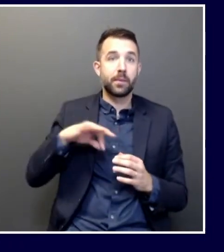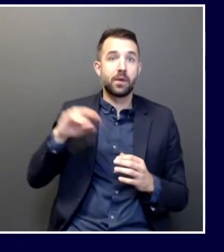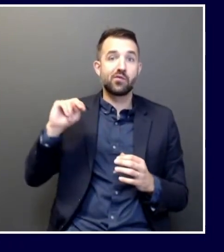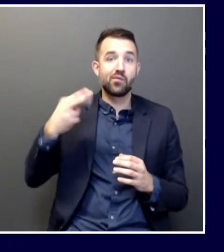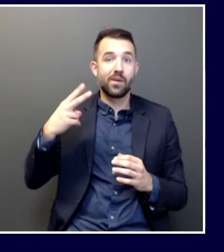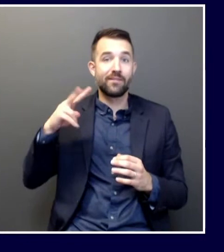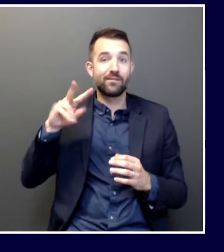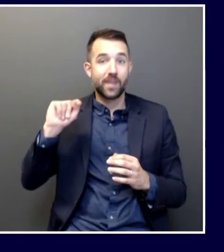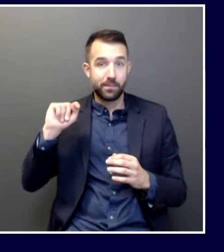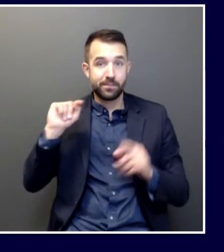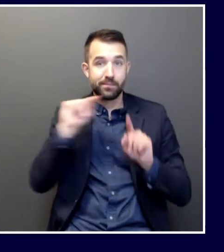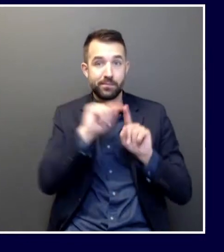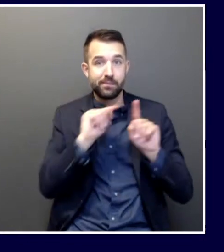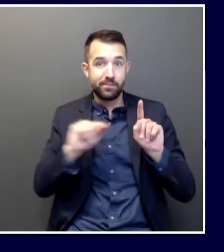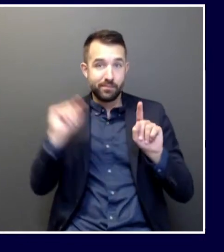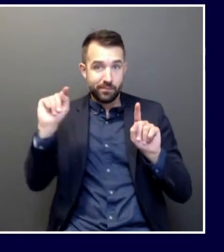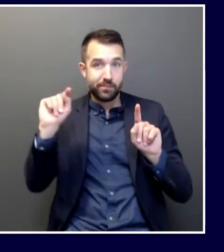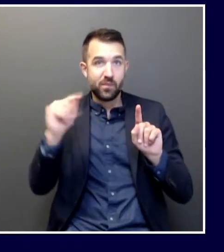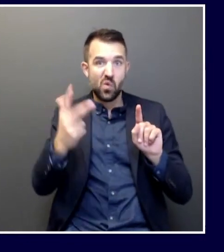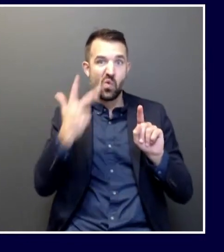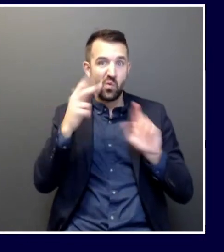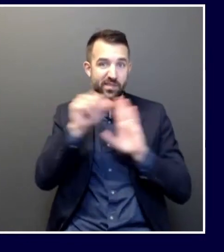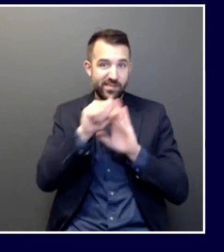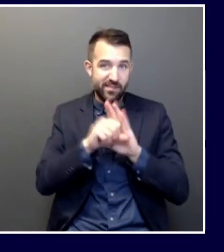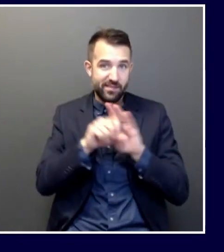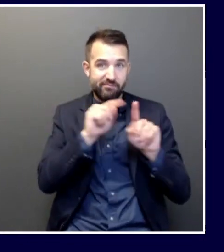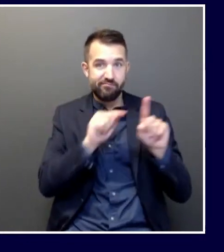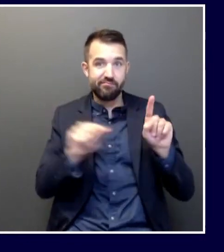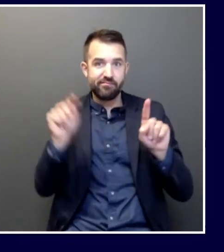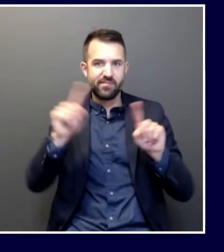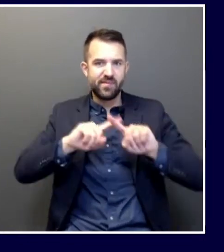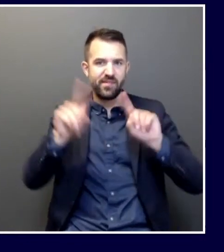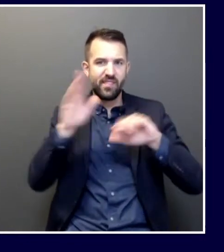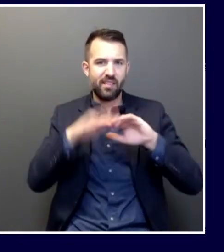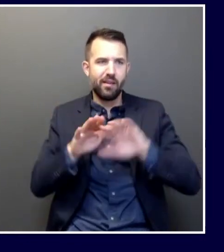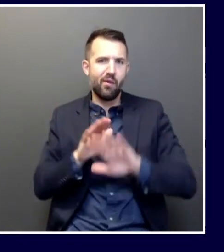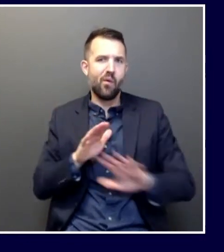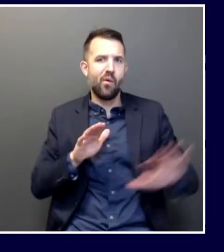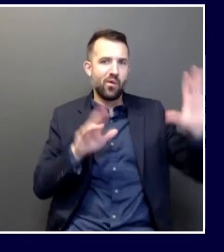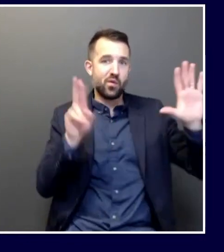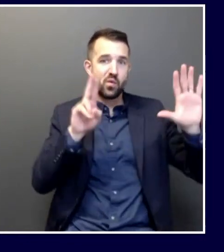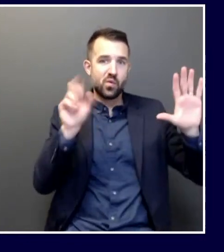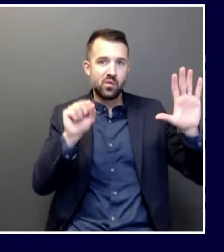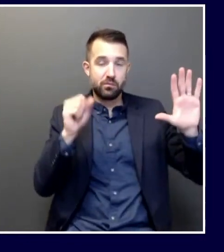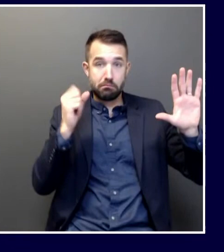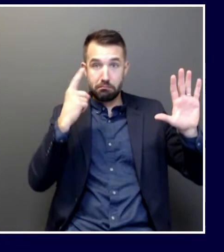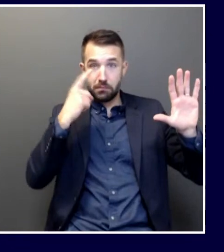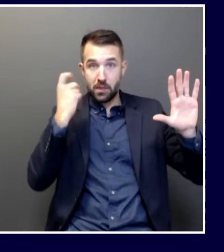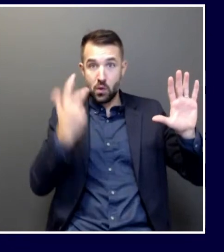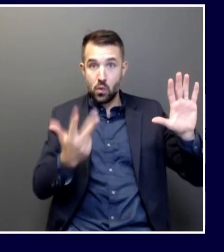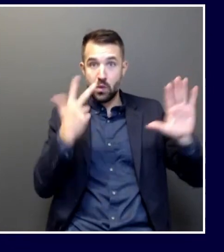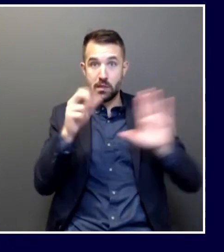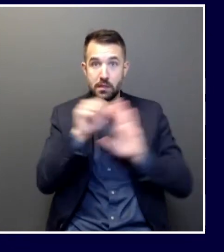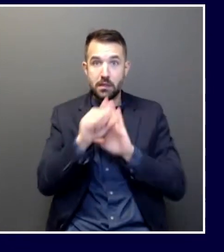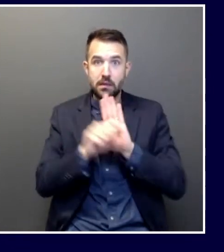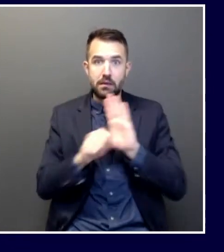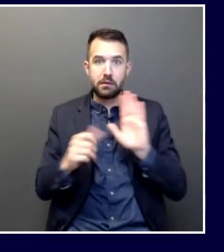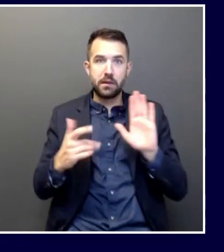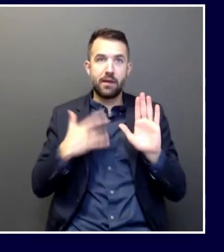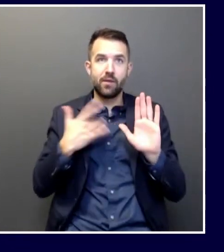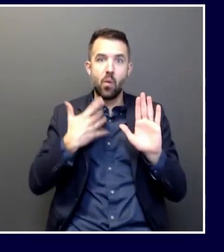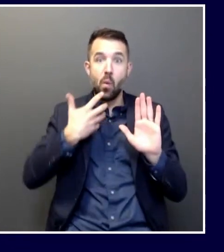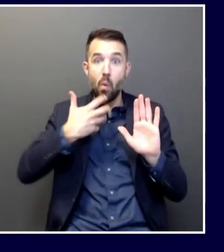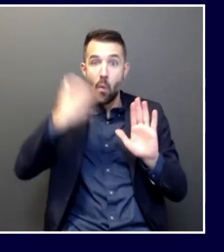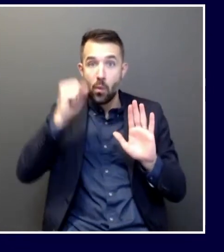does our older population, does that play into it at all also? It does, Patty, but I think in the following manner, which